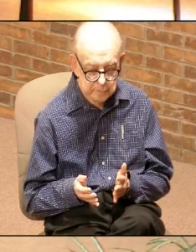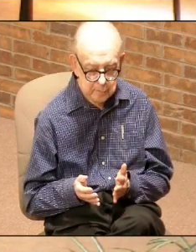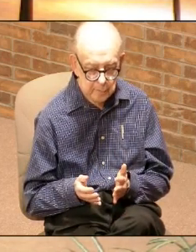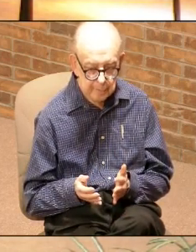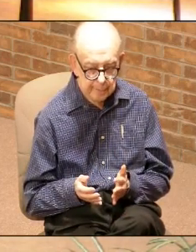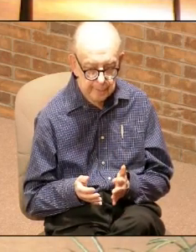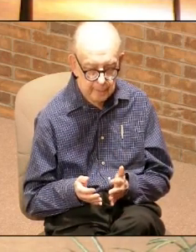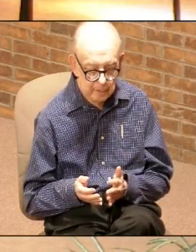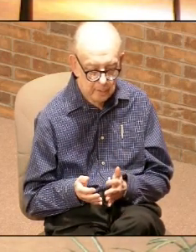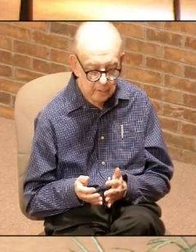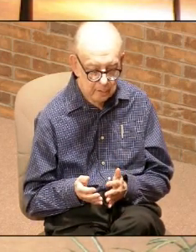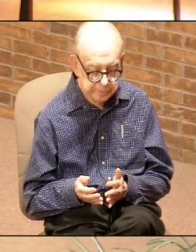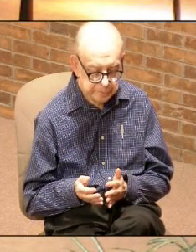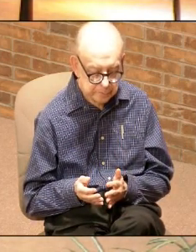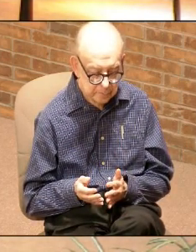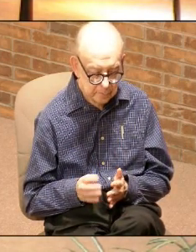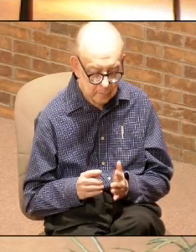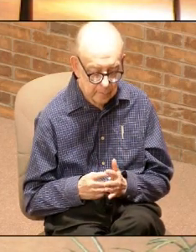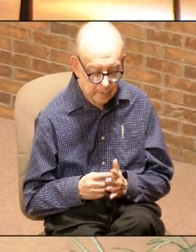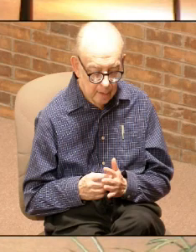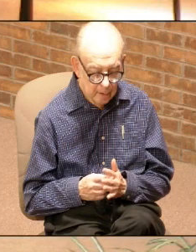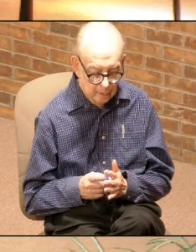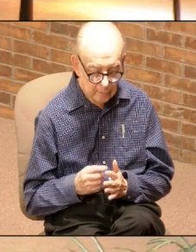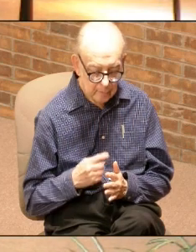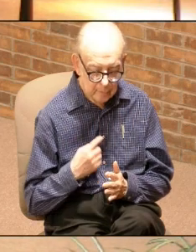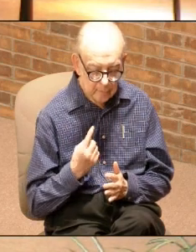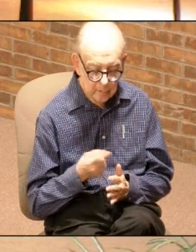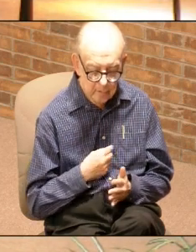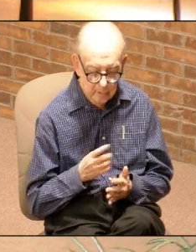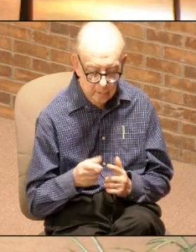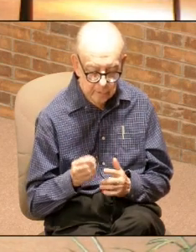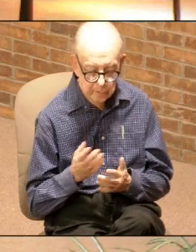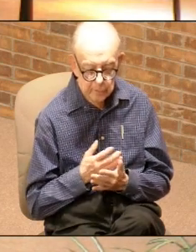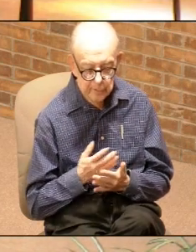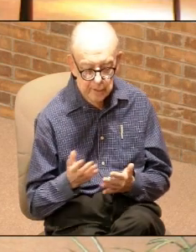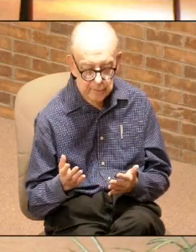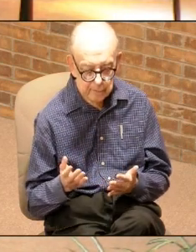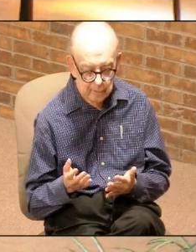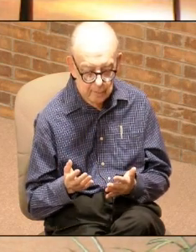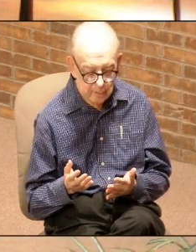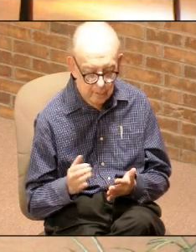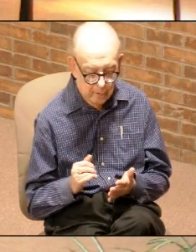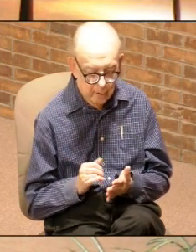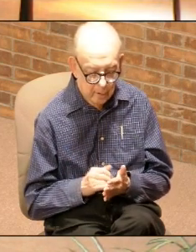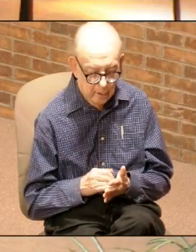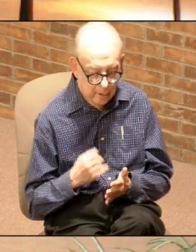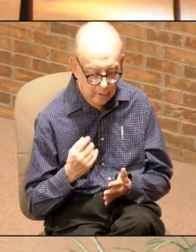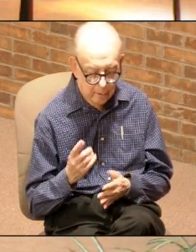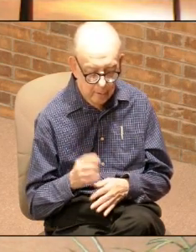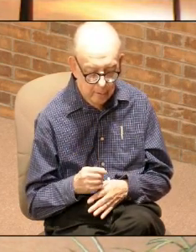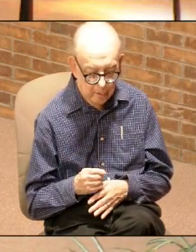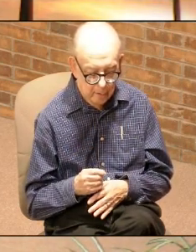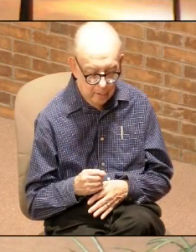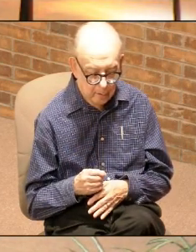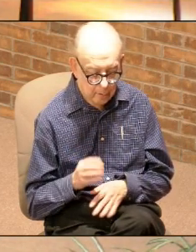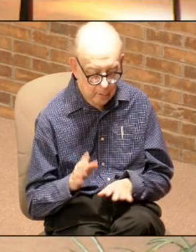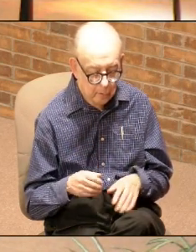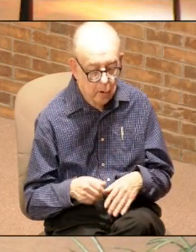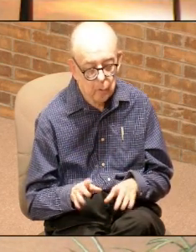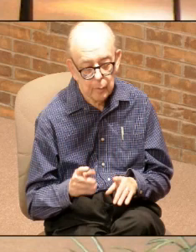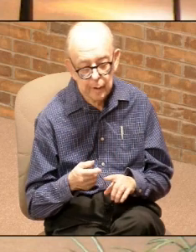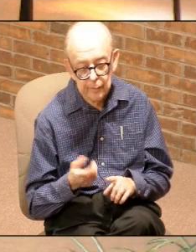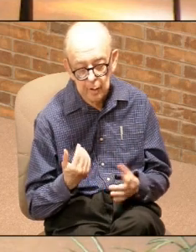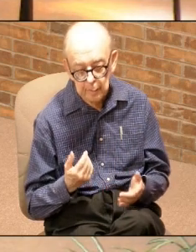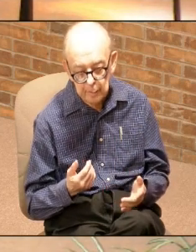begins to tell us that there are certain things that we need to walk away